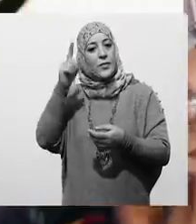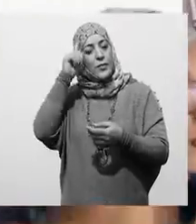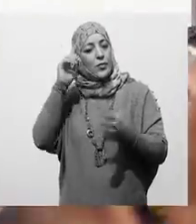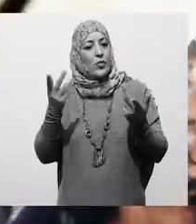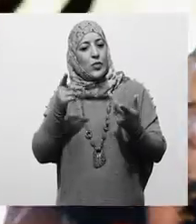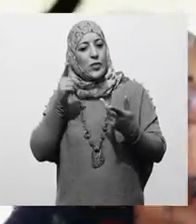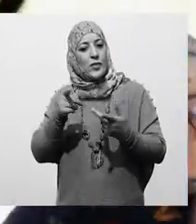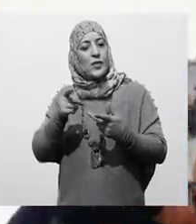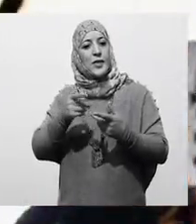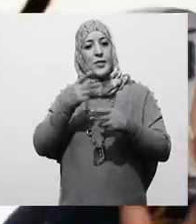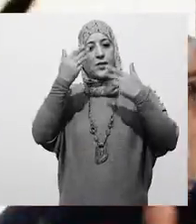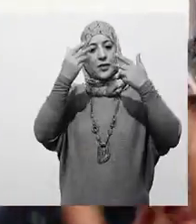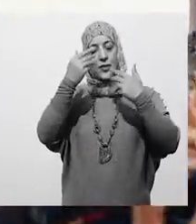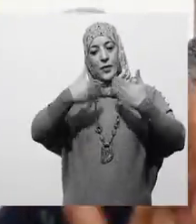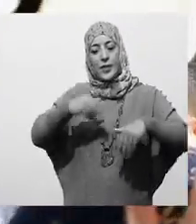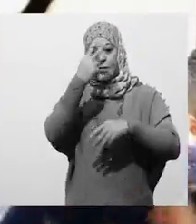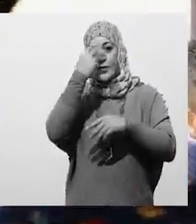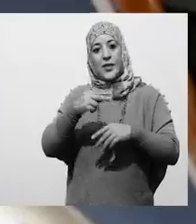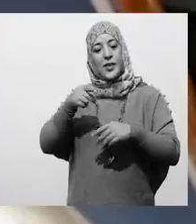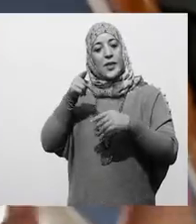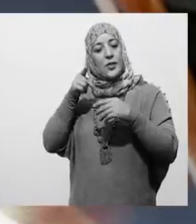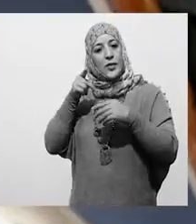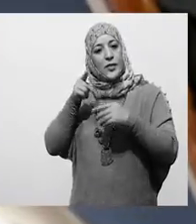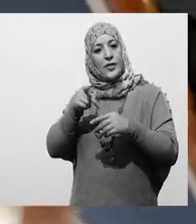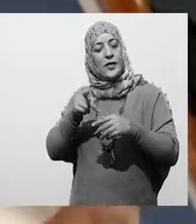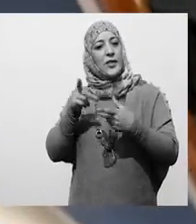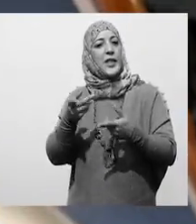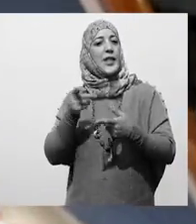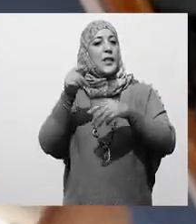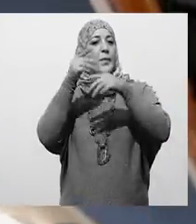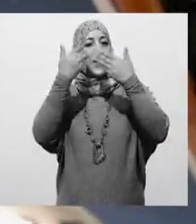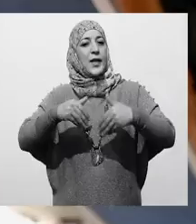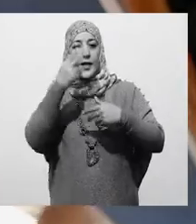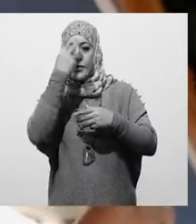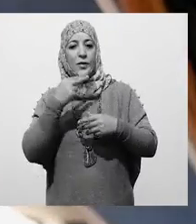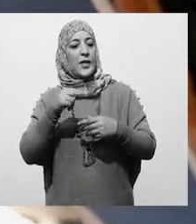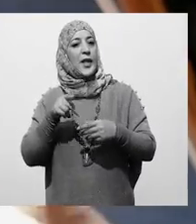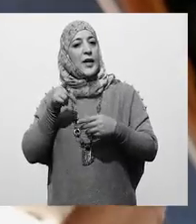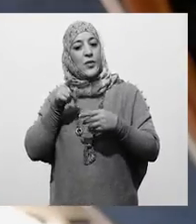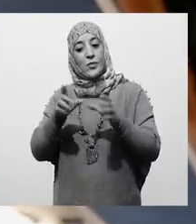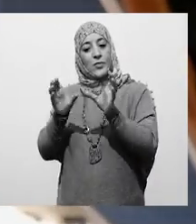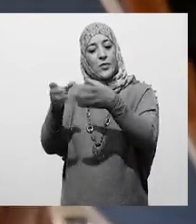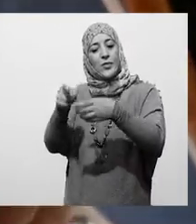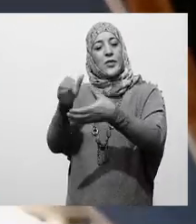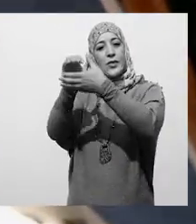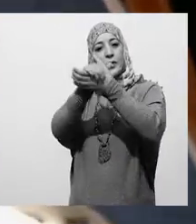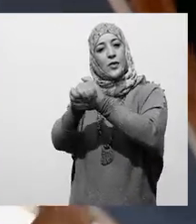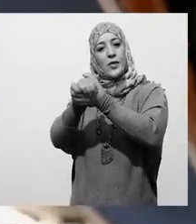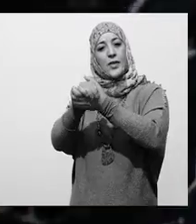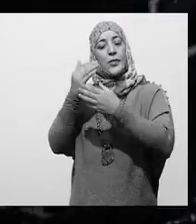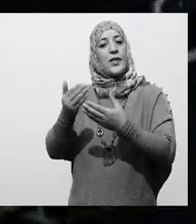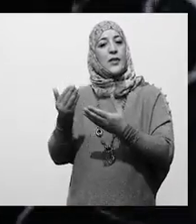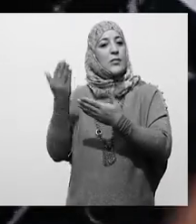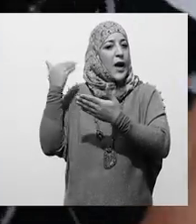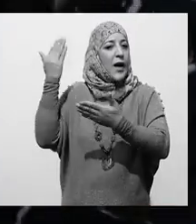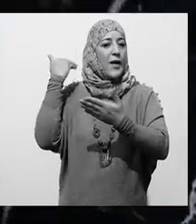Why? Because he has a visual disability, and those with a visual disability, they are friends